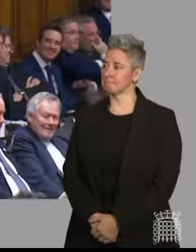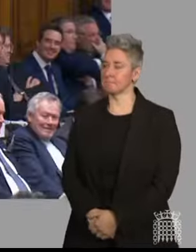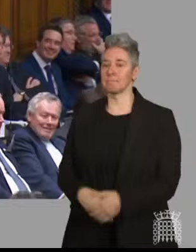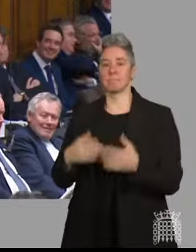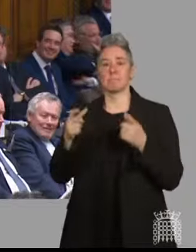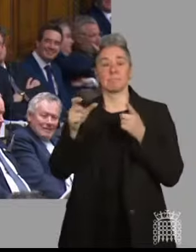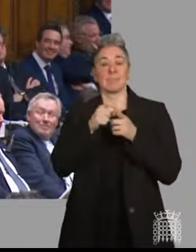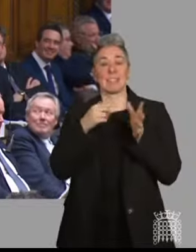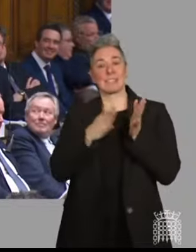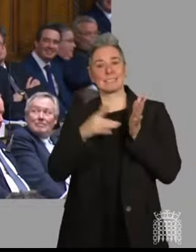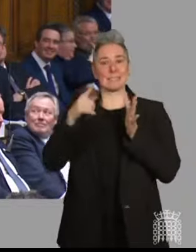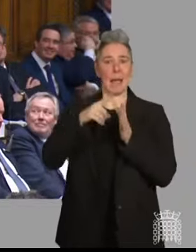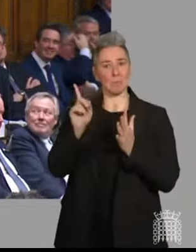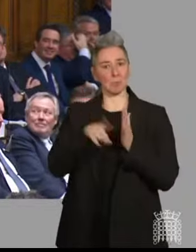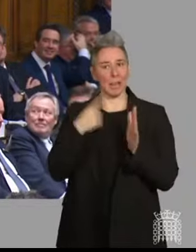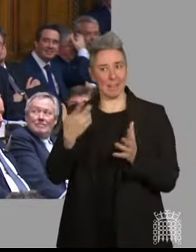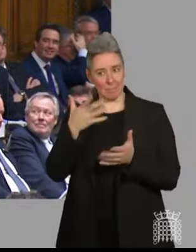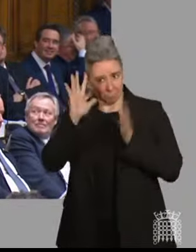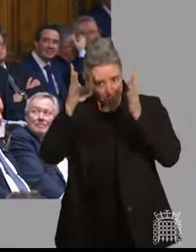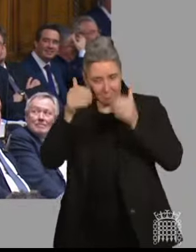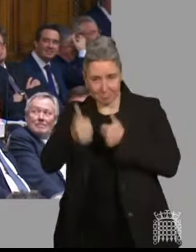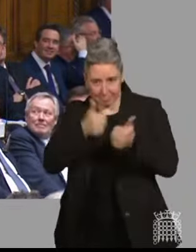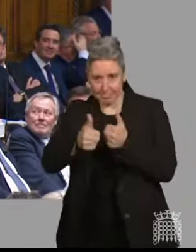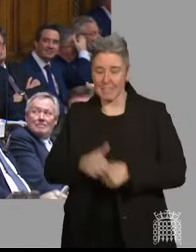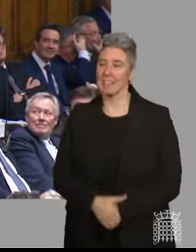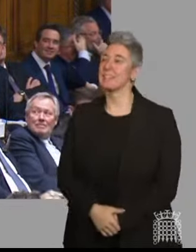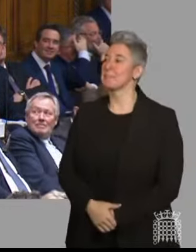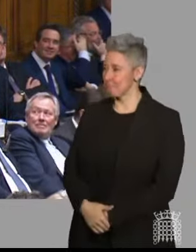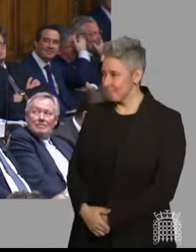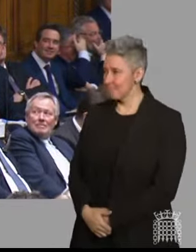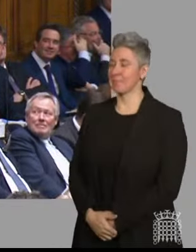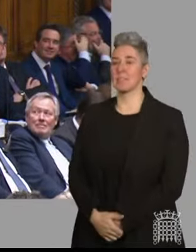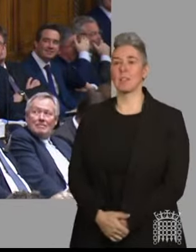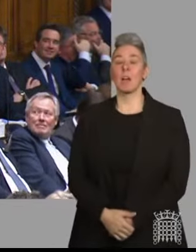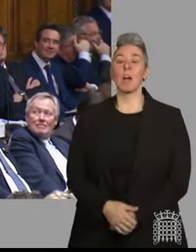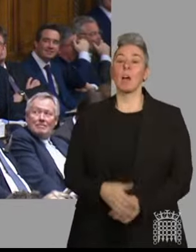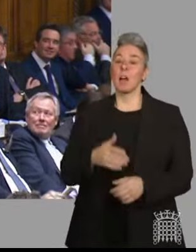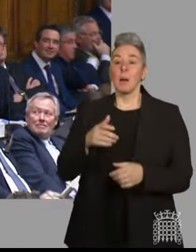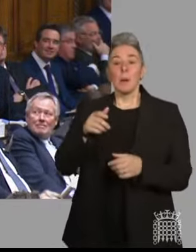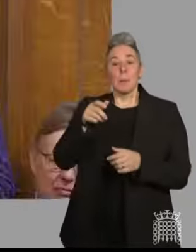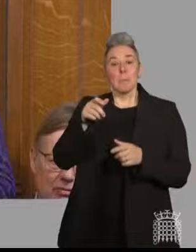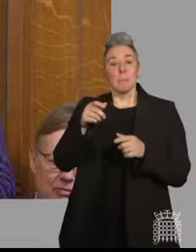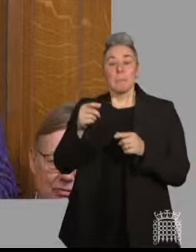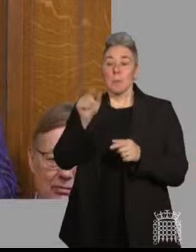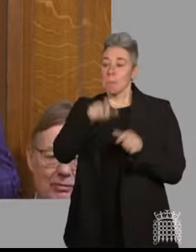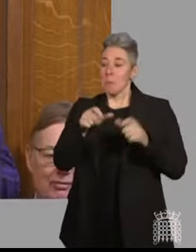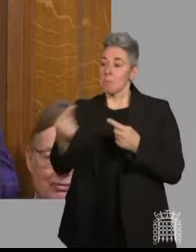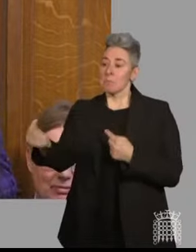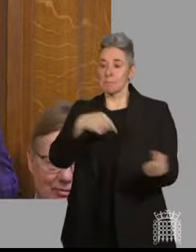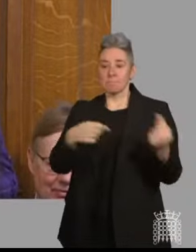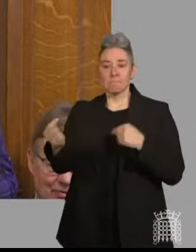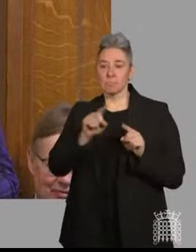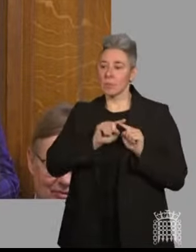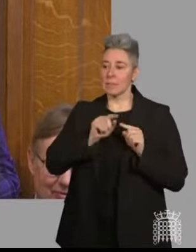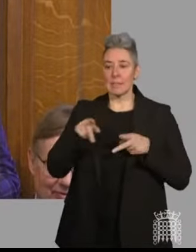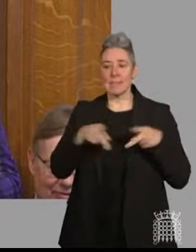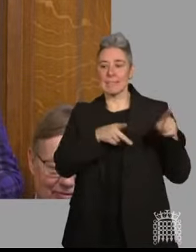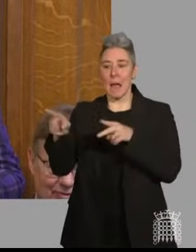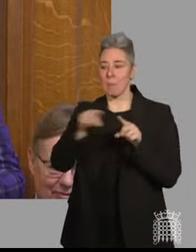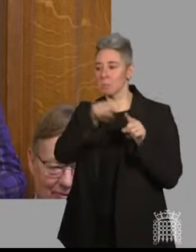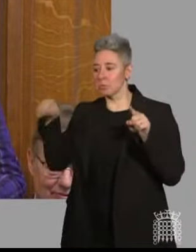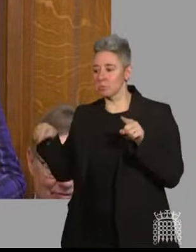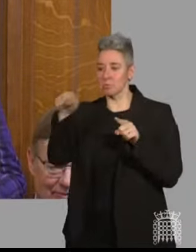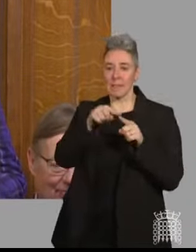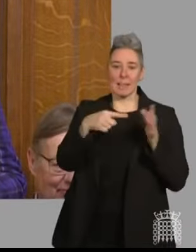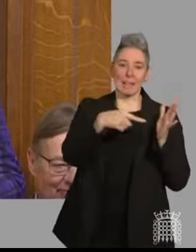Passengers have been crossing the Thames between Tilbury and Gravesend in my constituency since 1307, but the current ferry service is currently